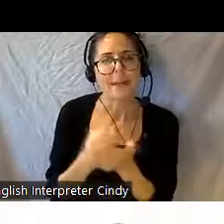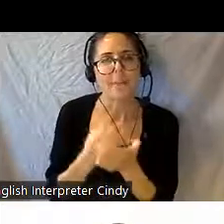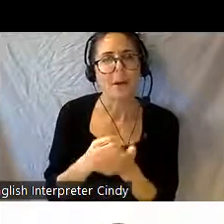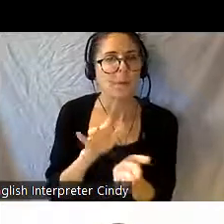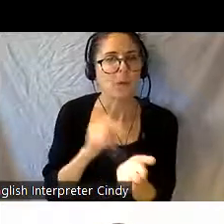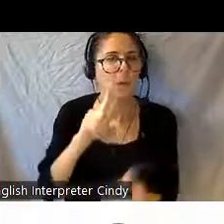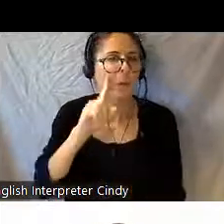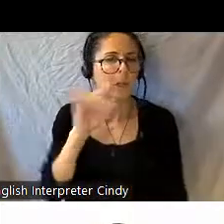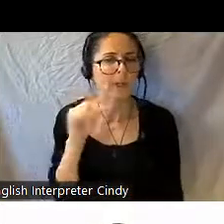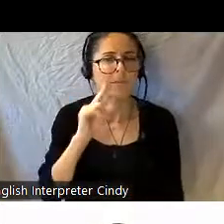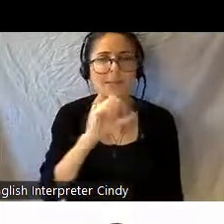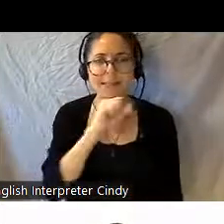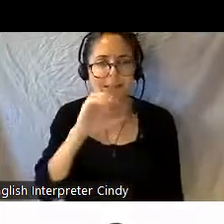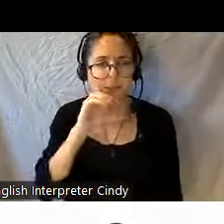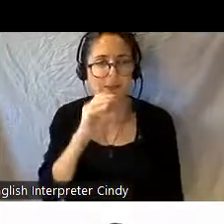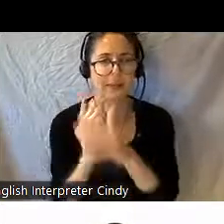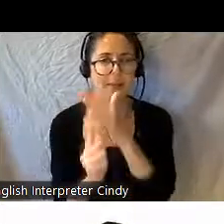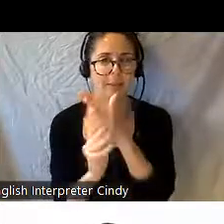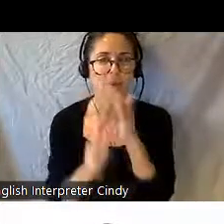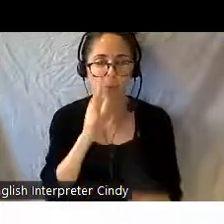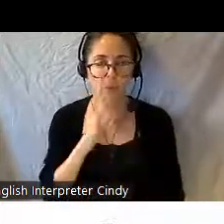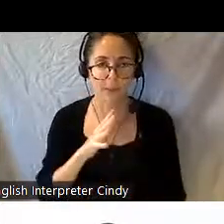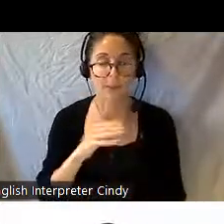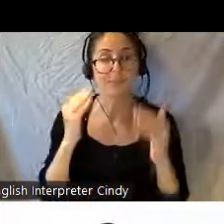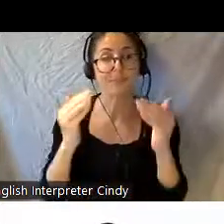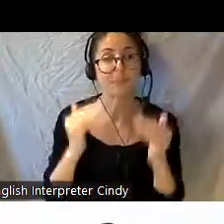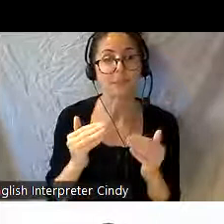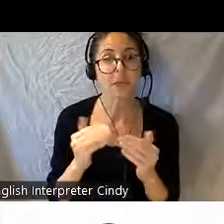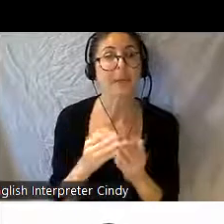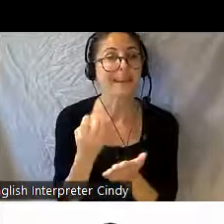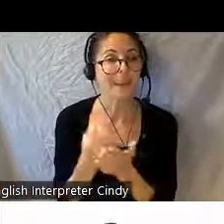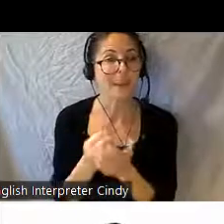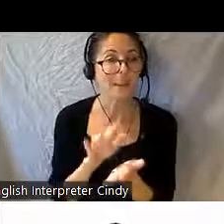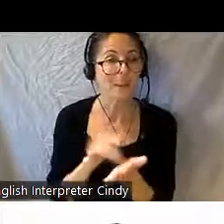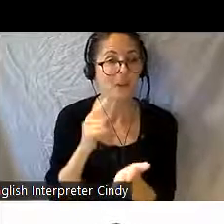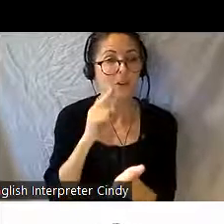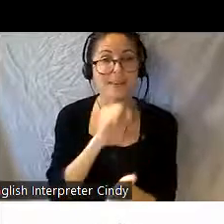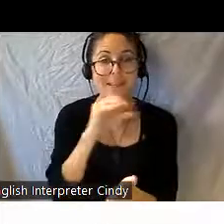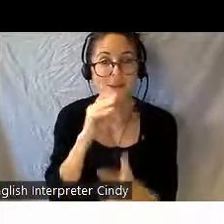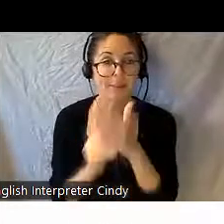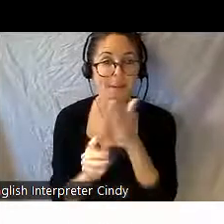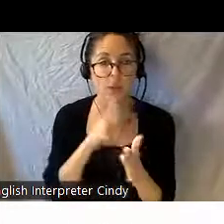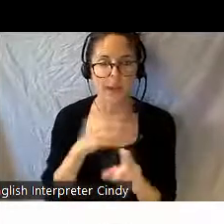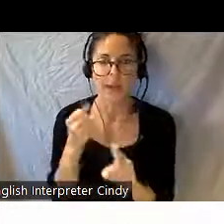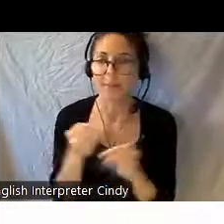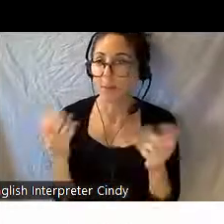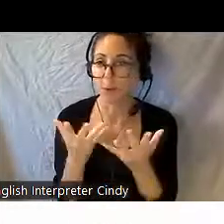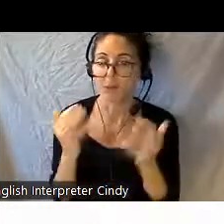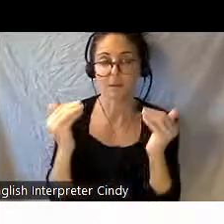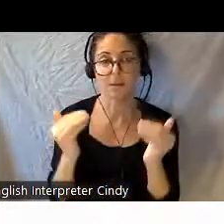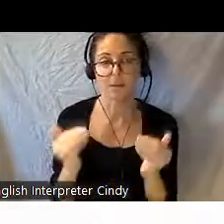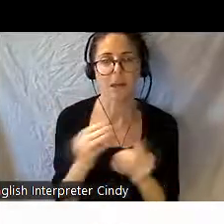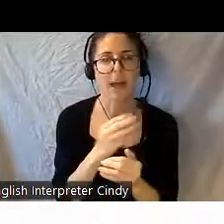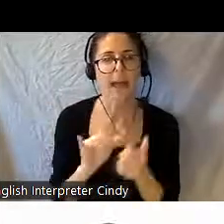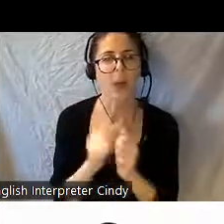senior immigrant women? What is the impact of economic abuse for senior immigrant women? And how to